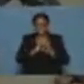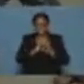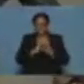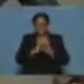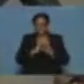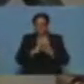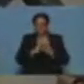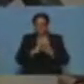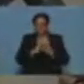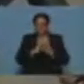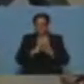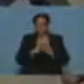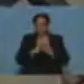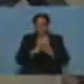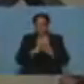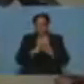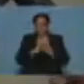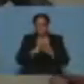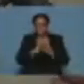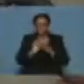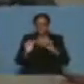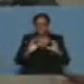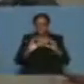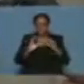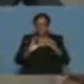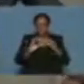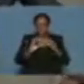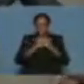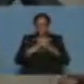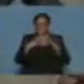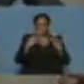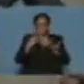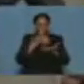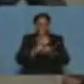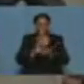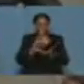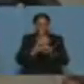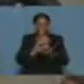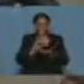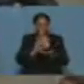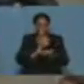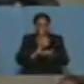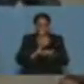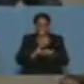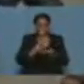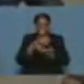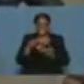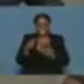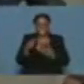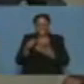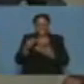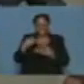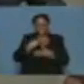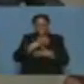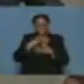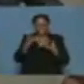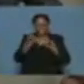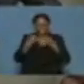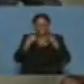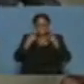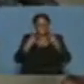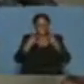major undertaking of expenses. And we are also trying to see how we can get